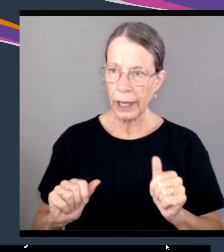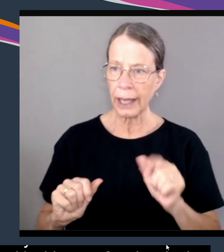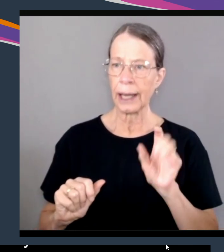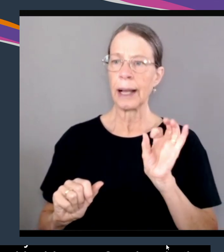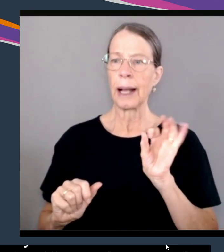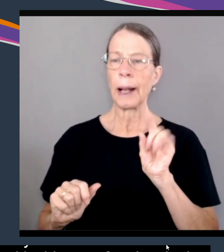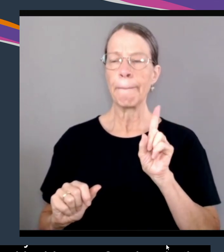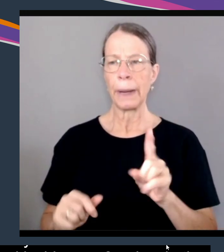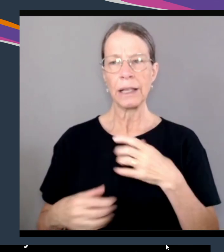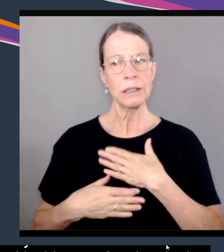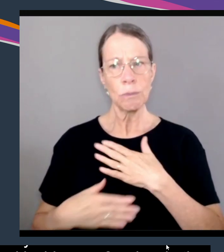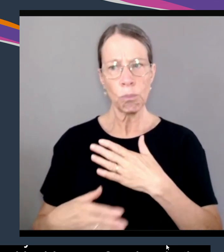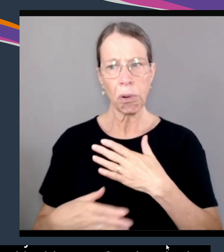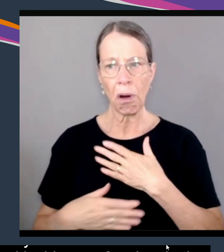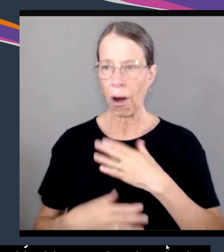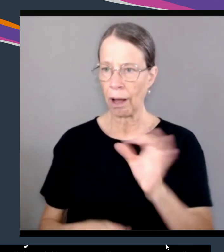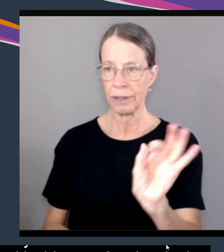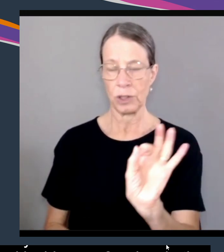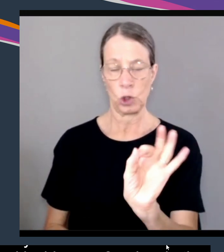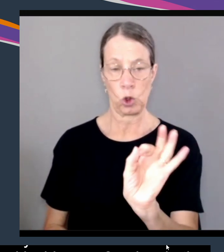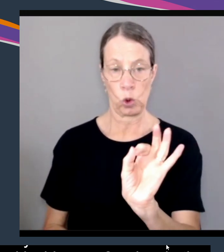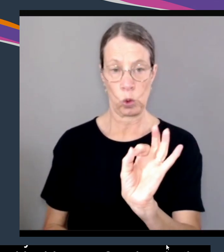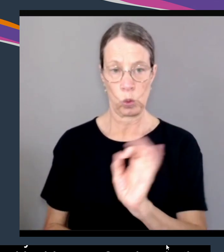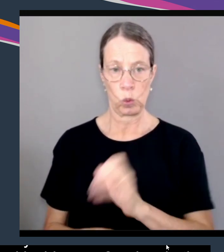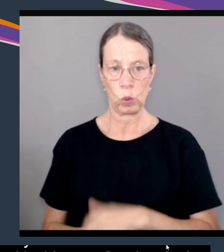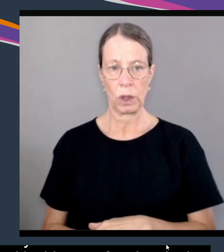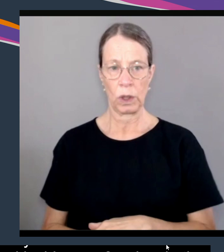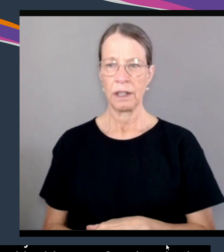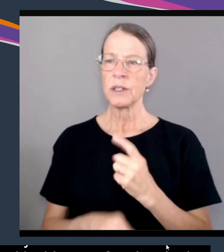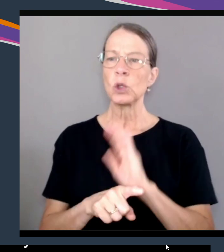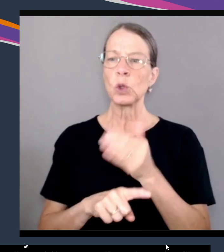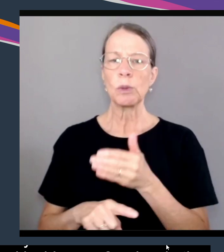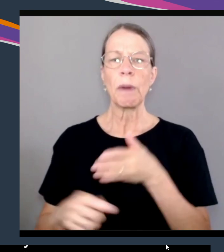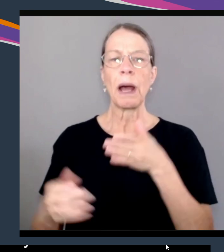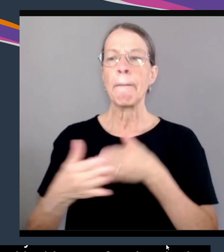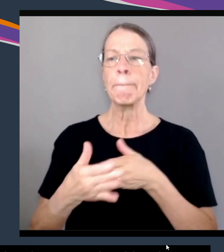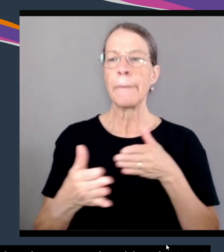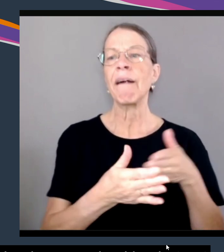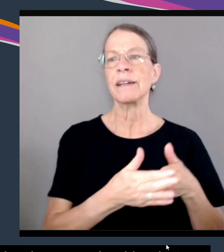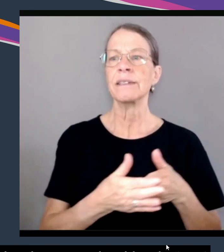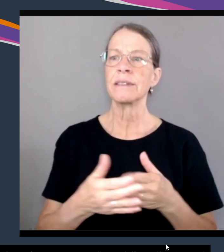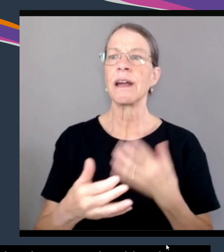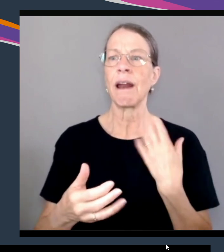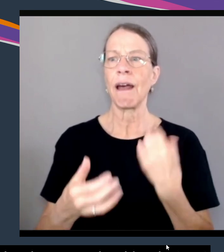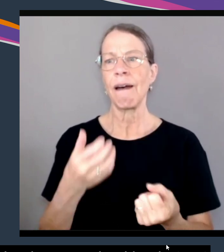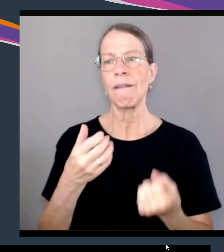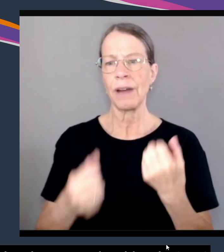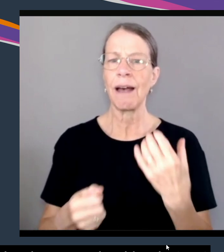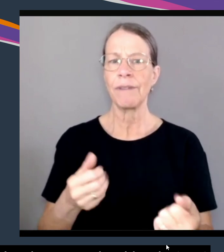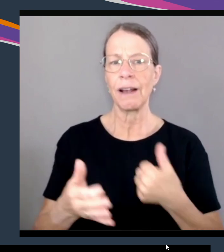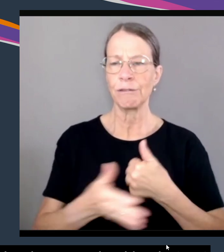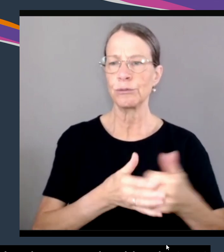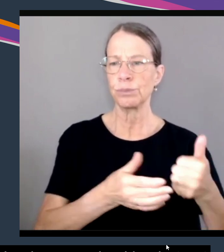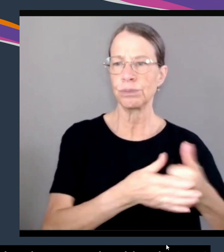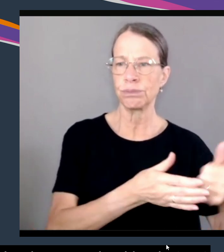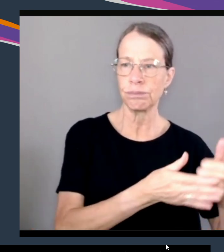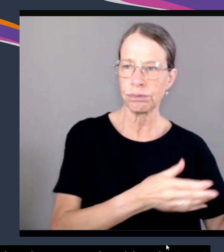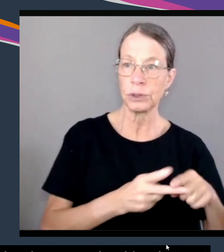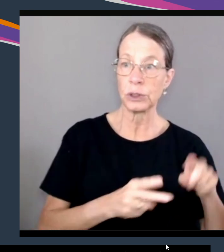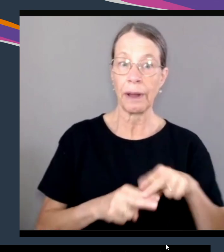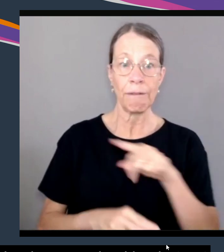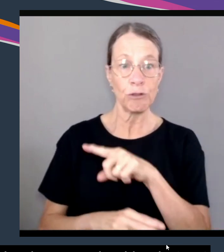day-to-day barriers that if you are an Indigenous researcher living and working in the university sector, what you come up